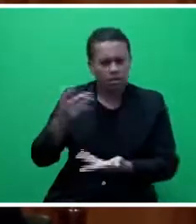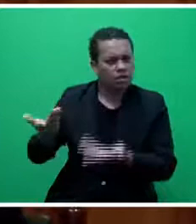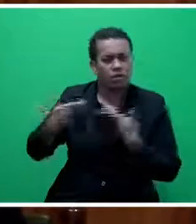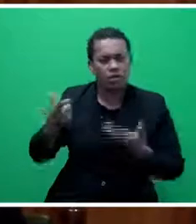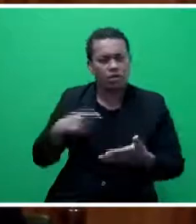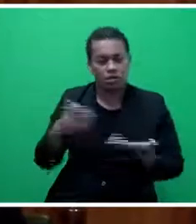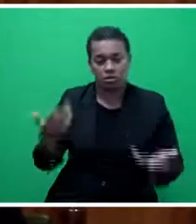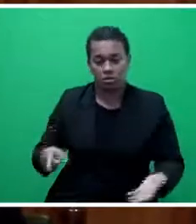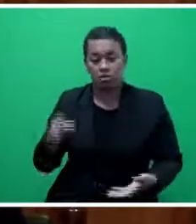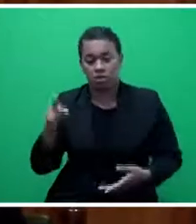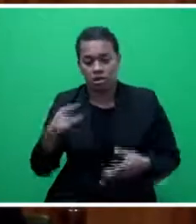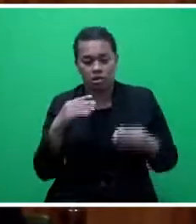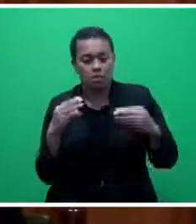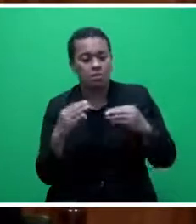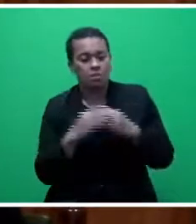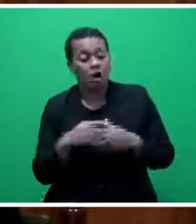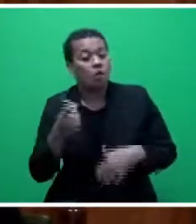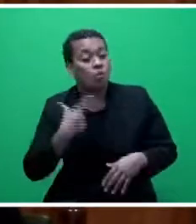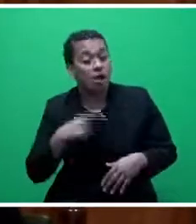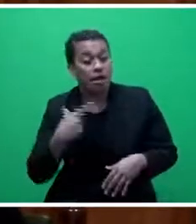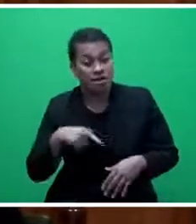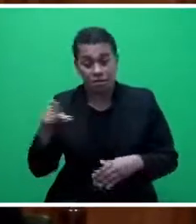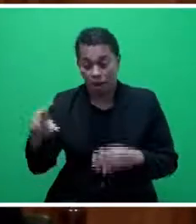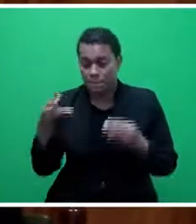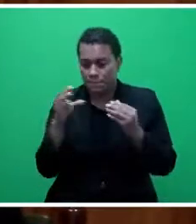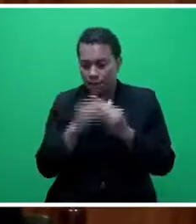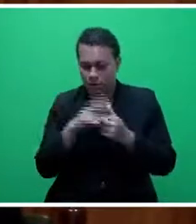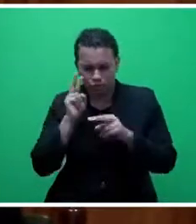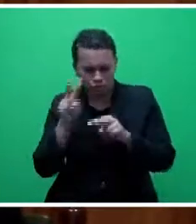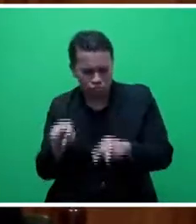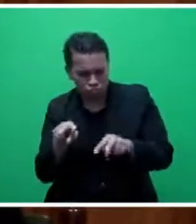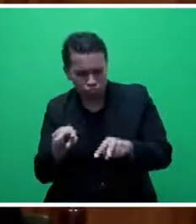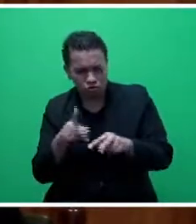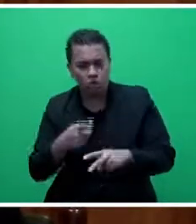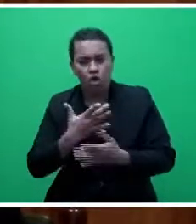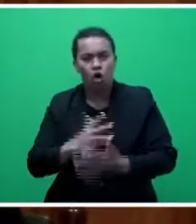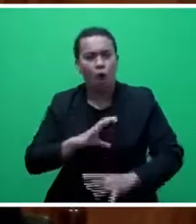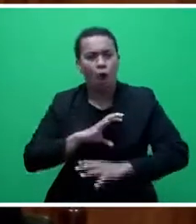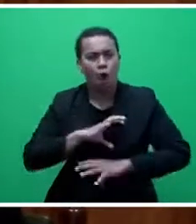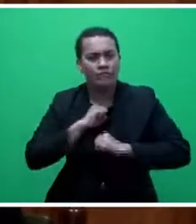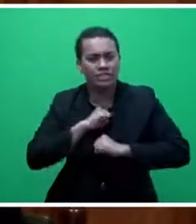That is, Honourable Speaker, is something that we need to